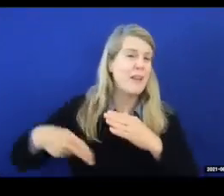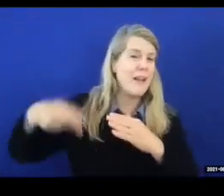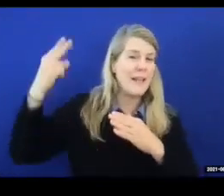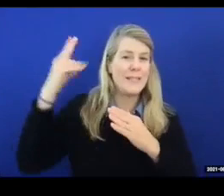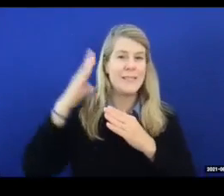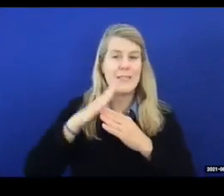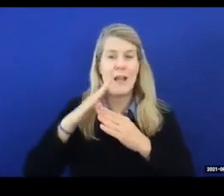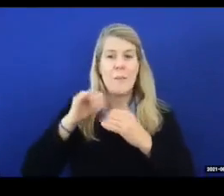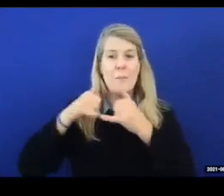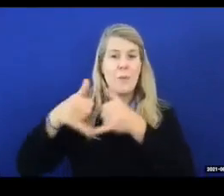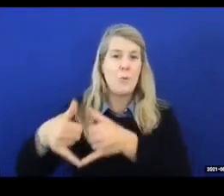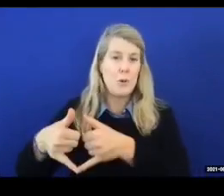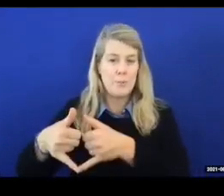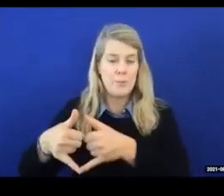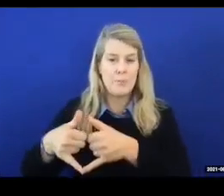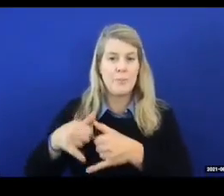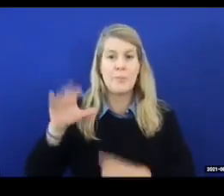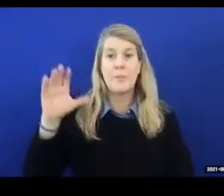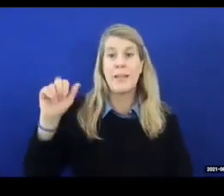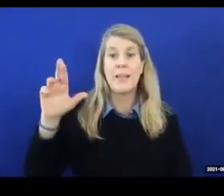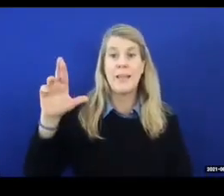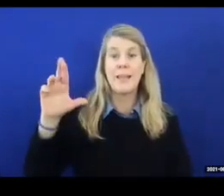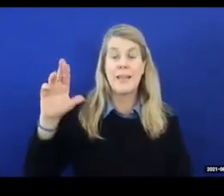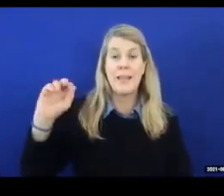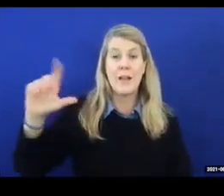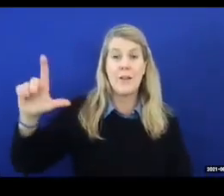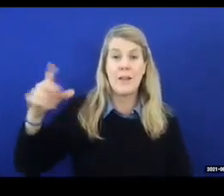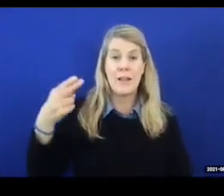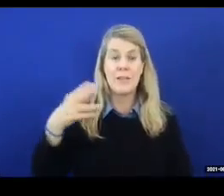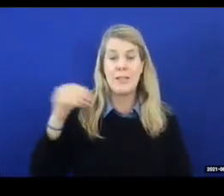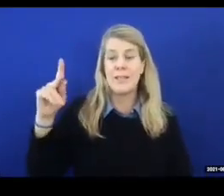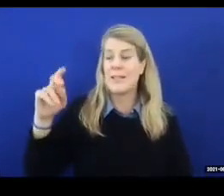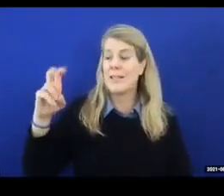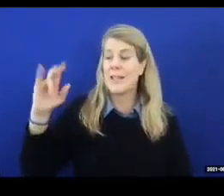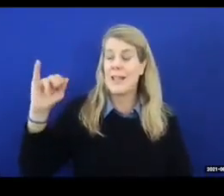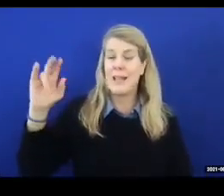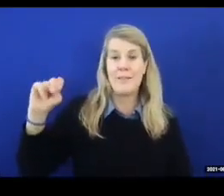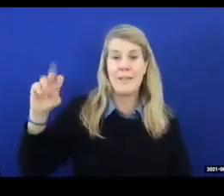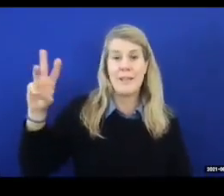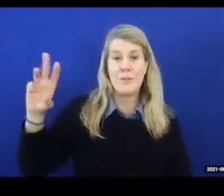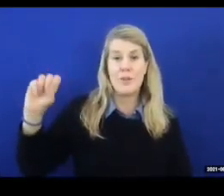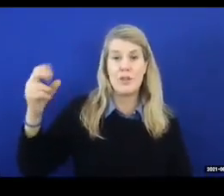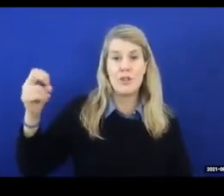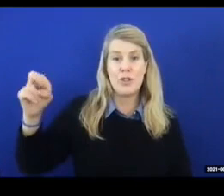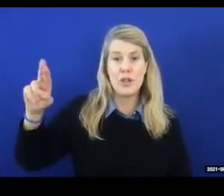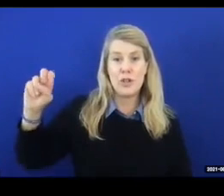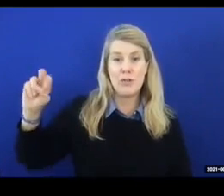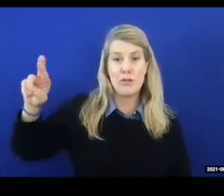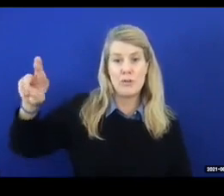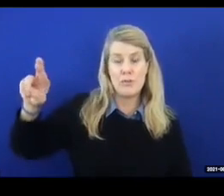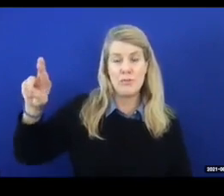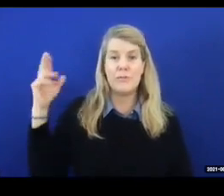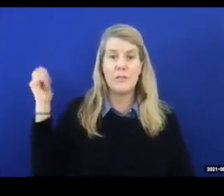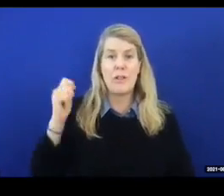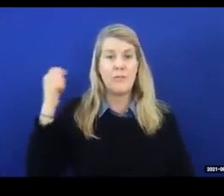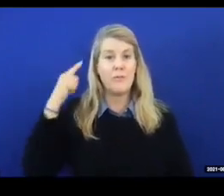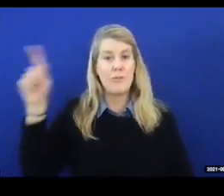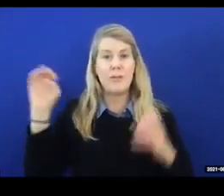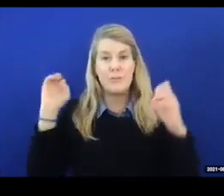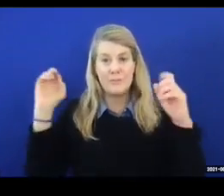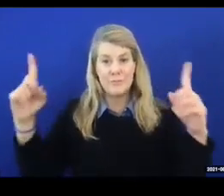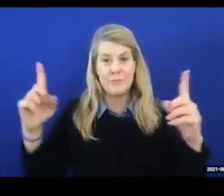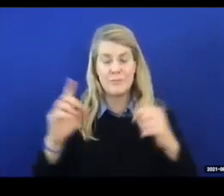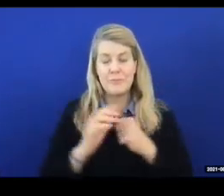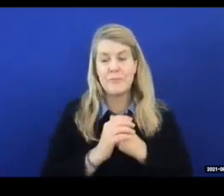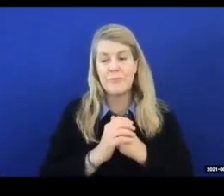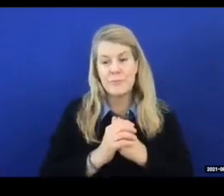Foundation's highest award, the Carol H. and Kevin W. Scherer Scholarship for